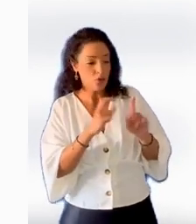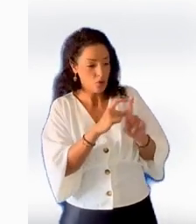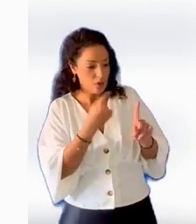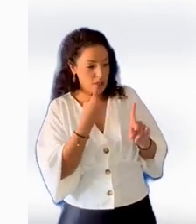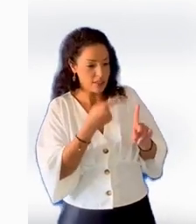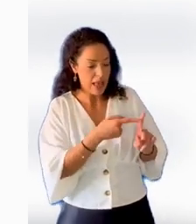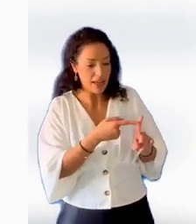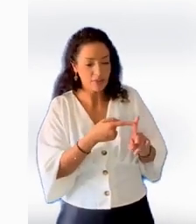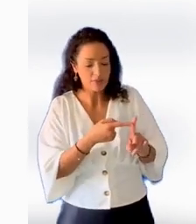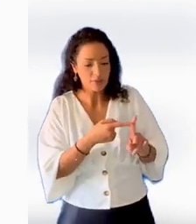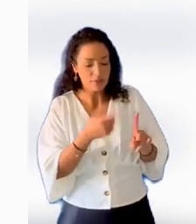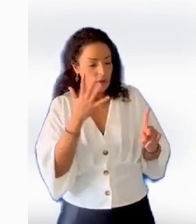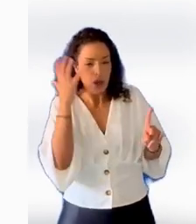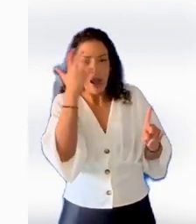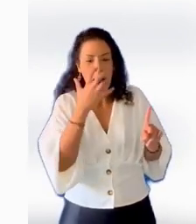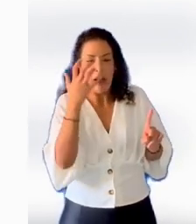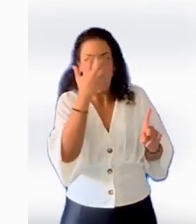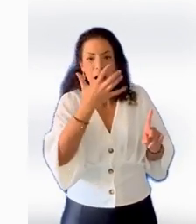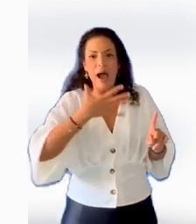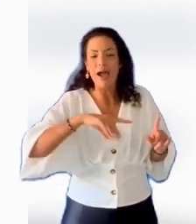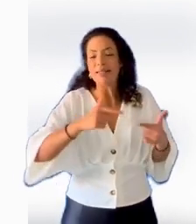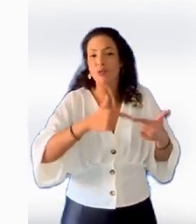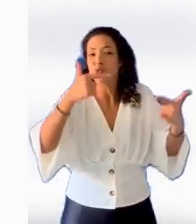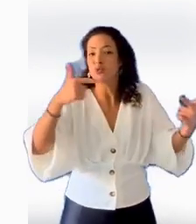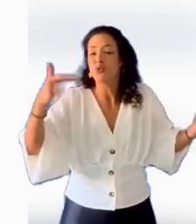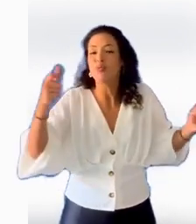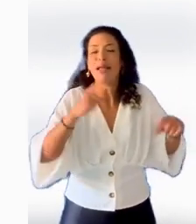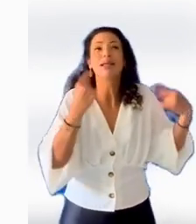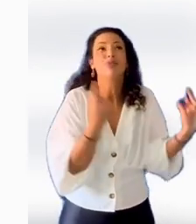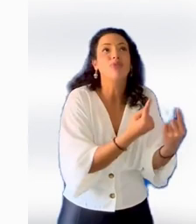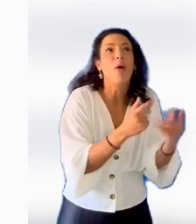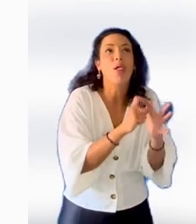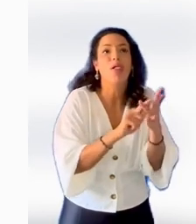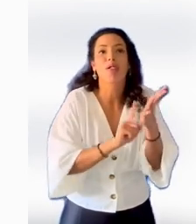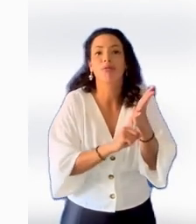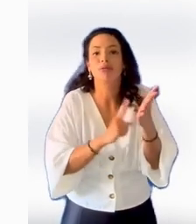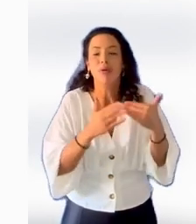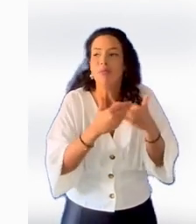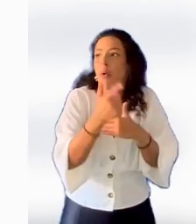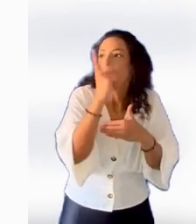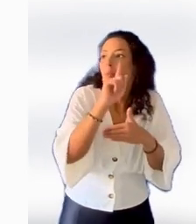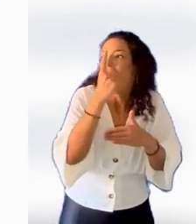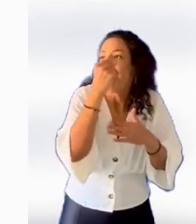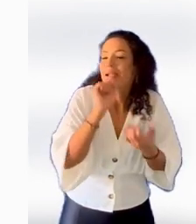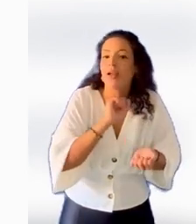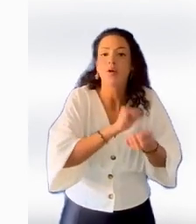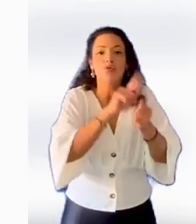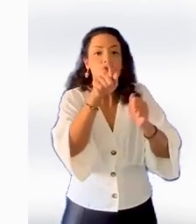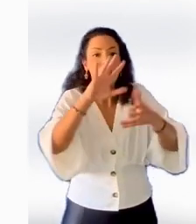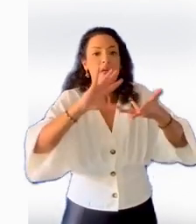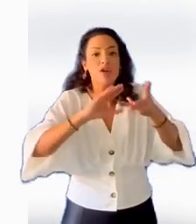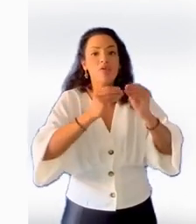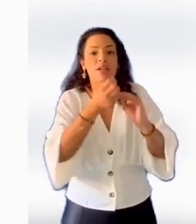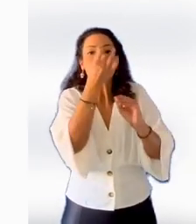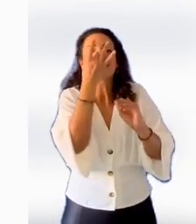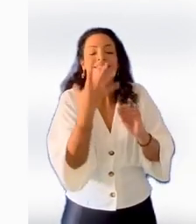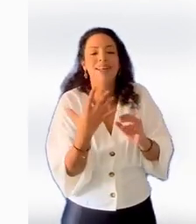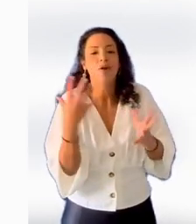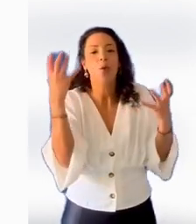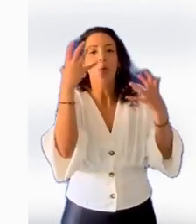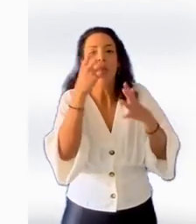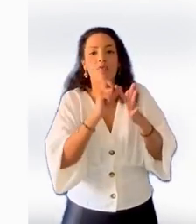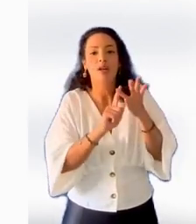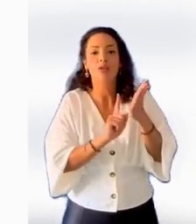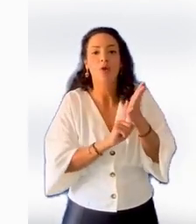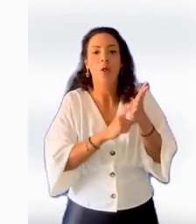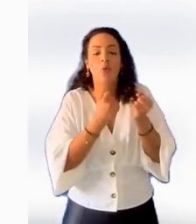announced that such was the extent of her worries that she would need too many worry dolls, more than she could possibly hold. So instead, they created a single worry doll